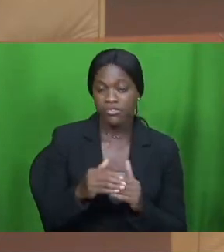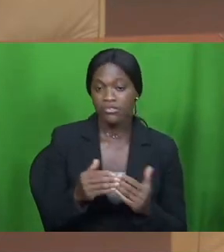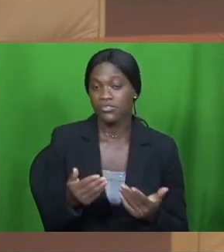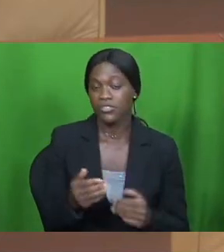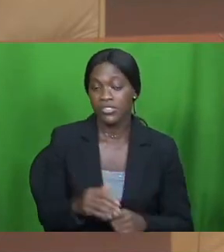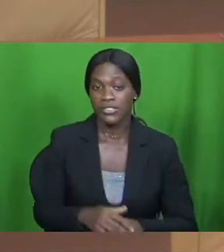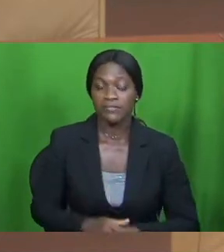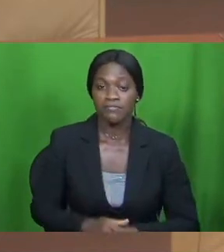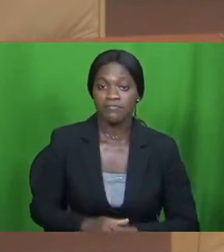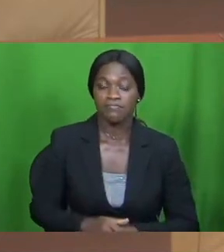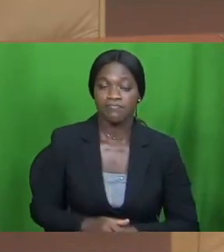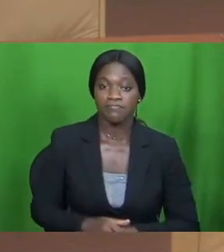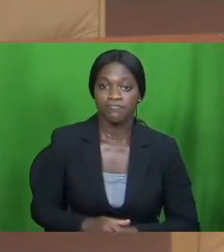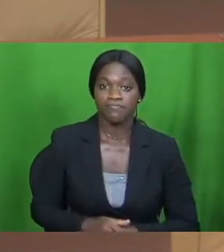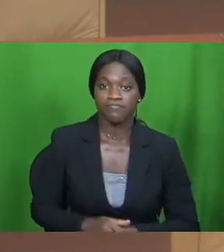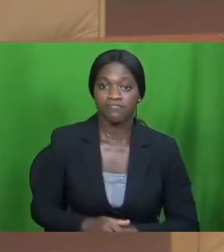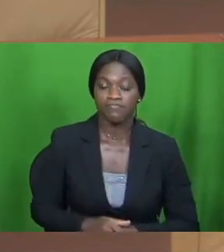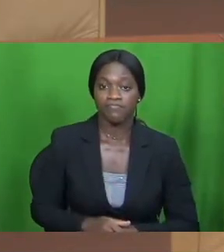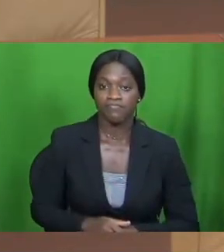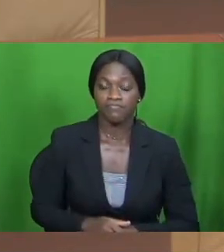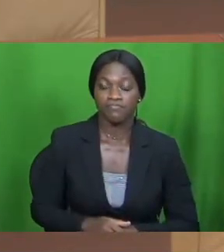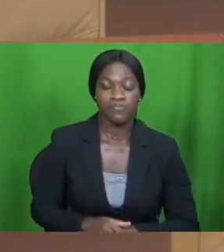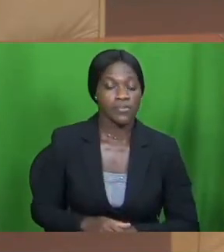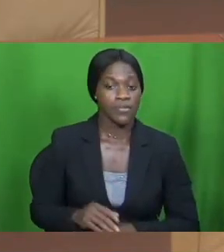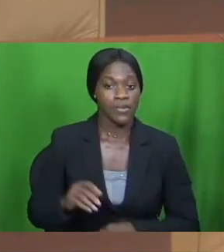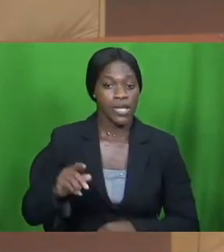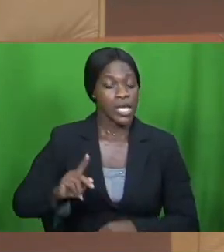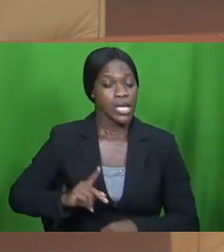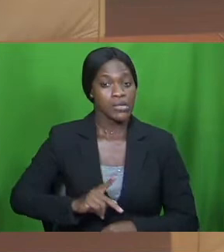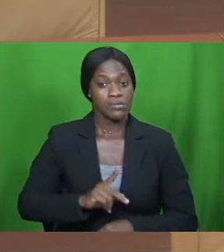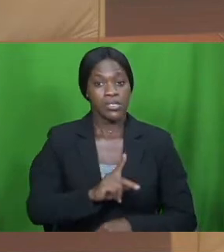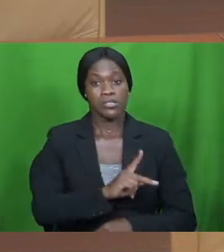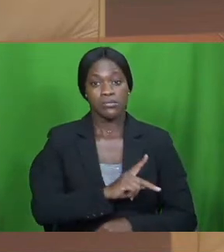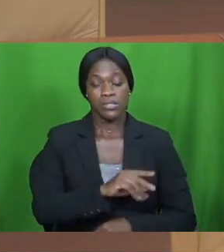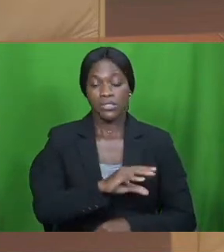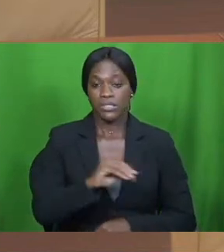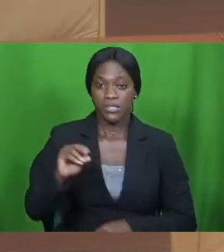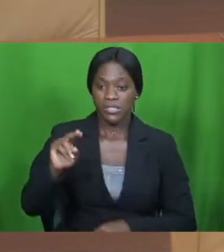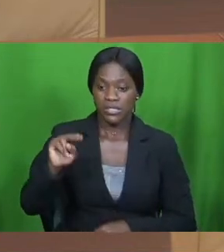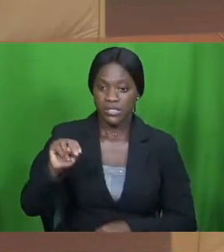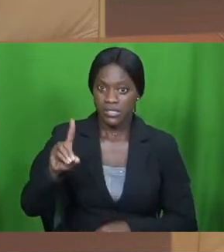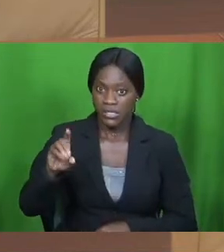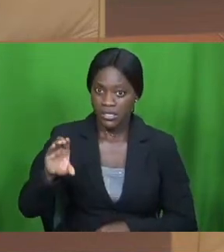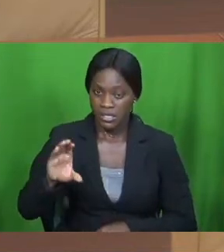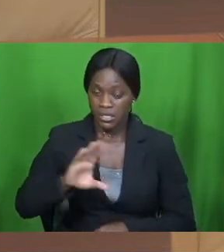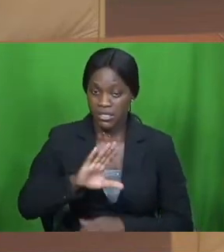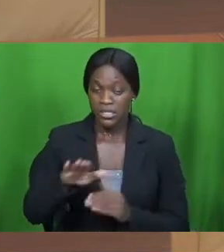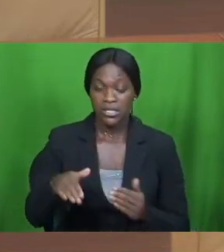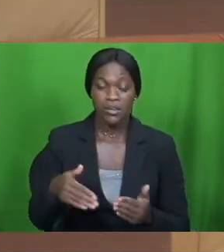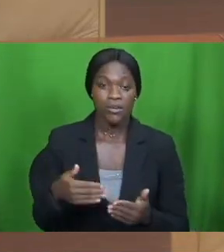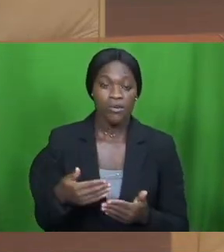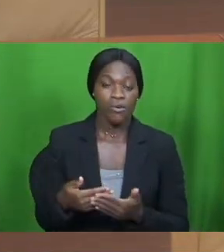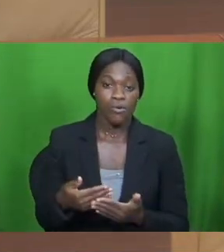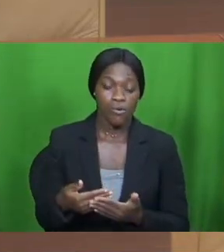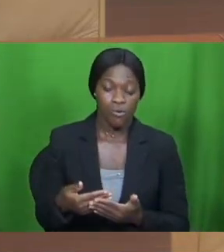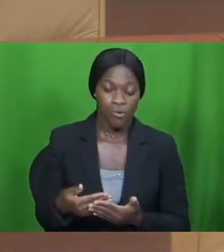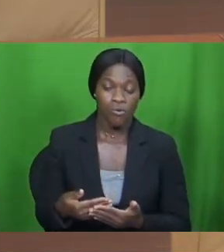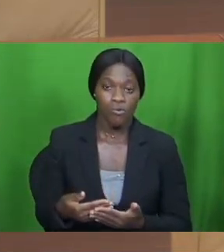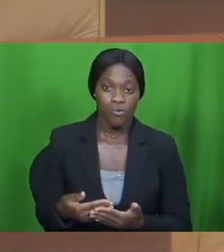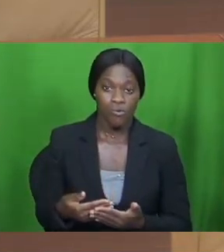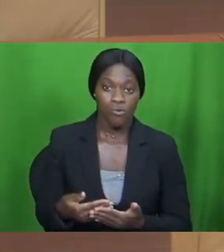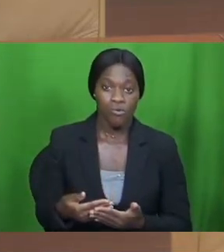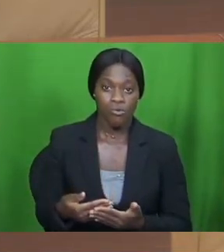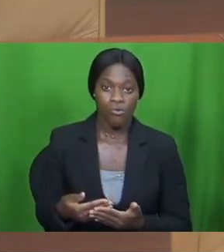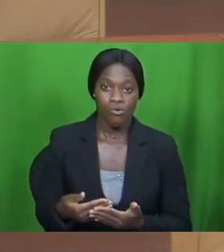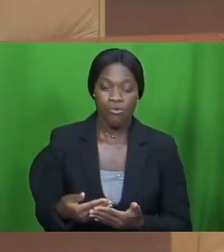House and as a caucus in the region, we shall all be with